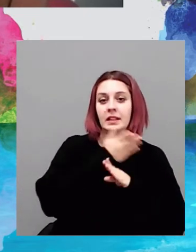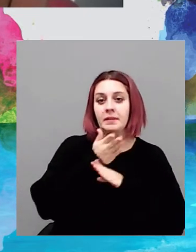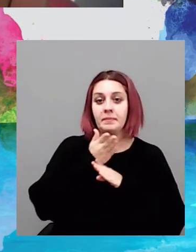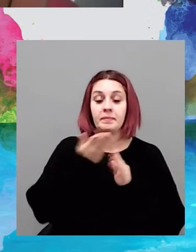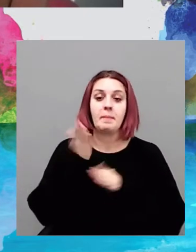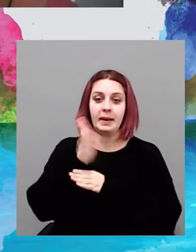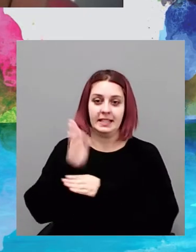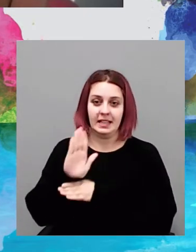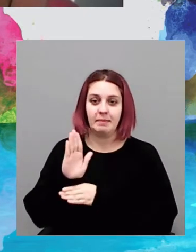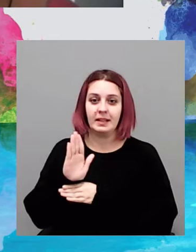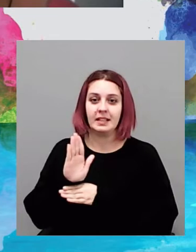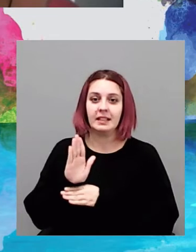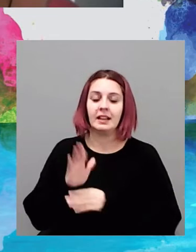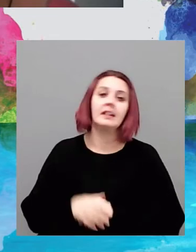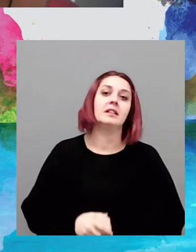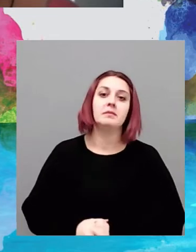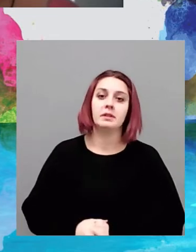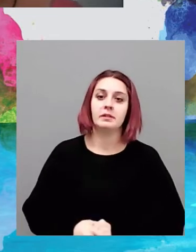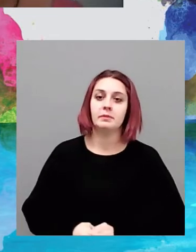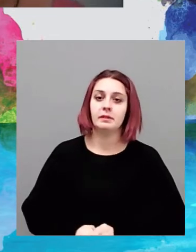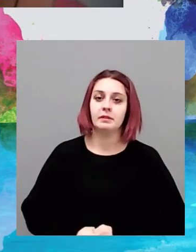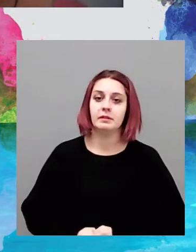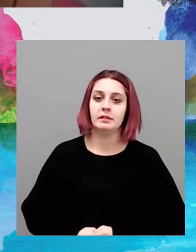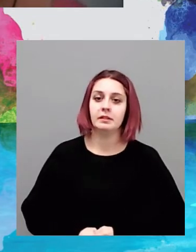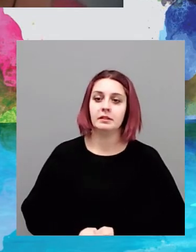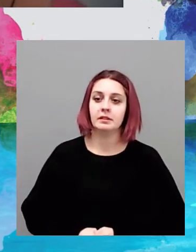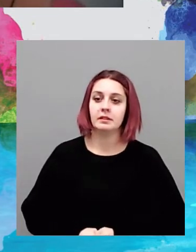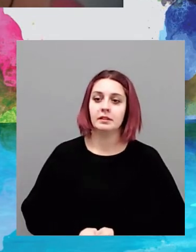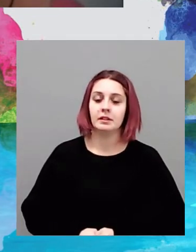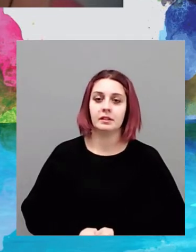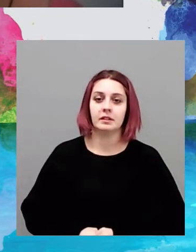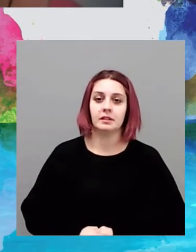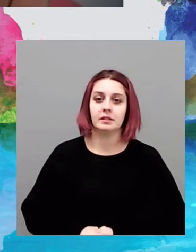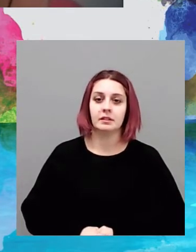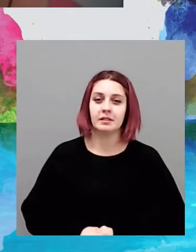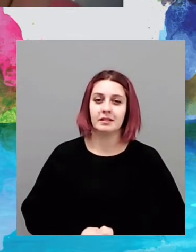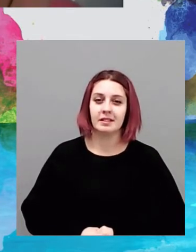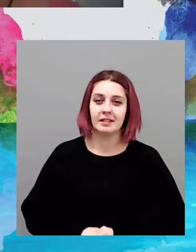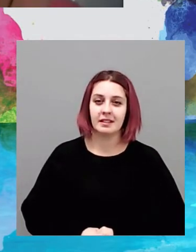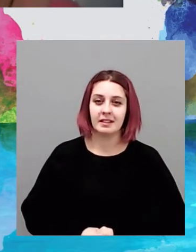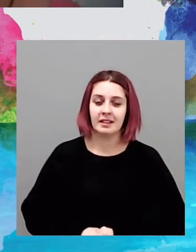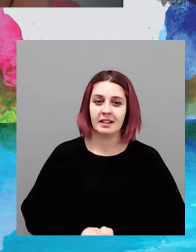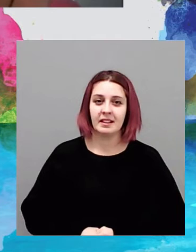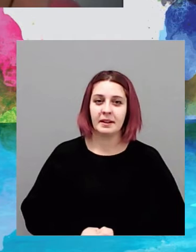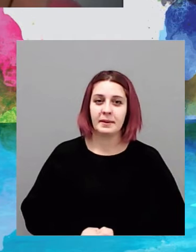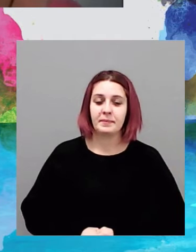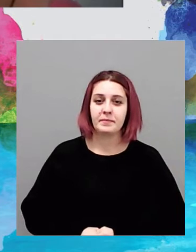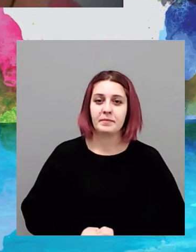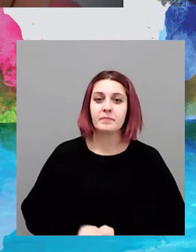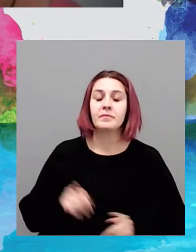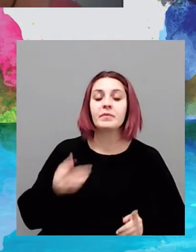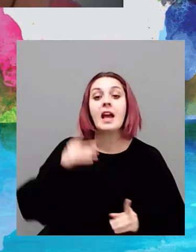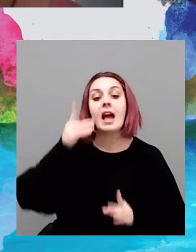For us, it's a huge pleasure to be able to present this Free Tour Granada for